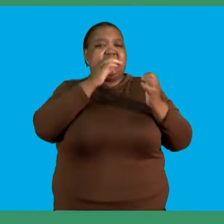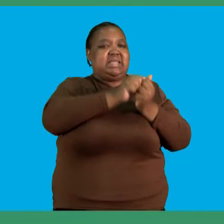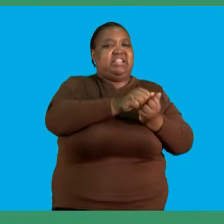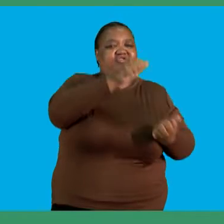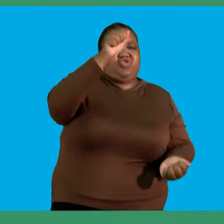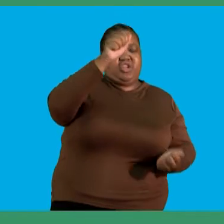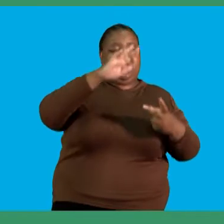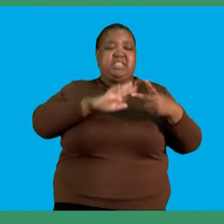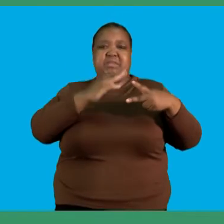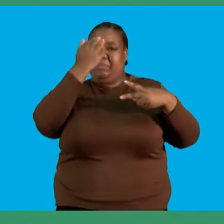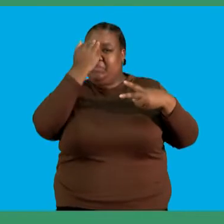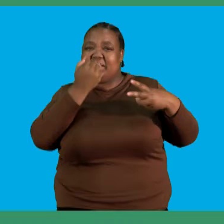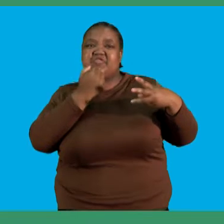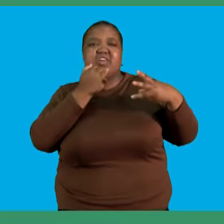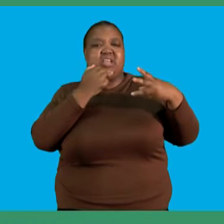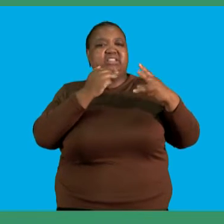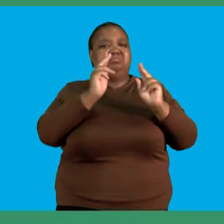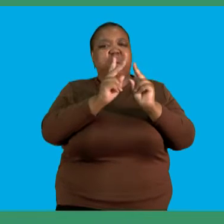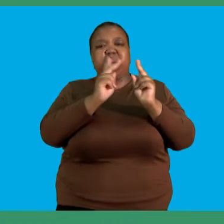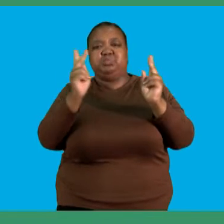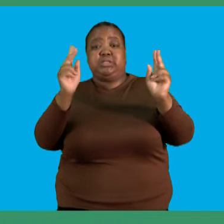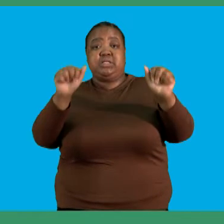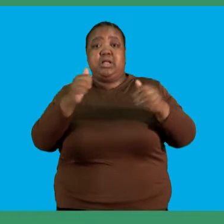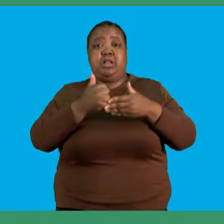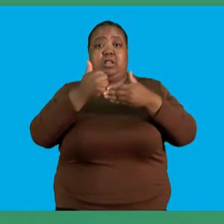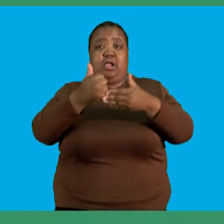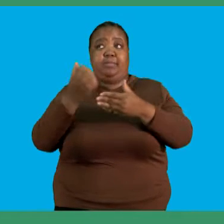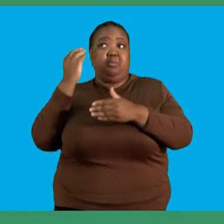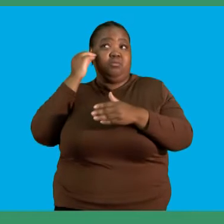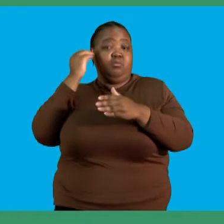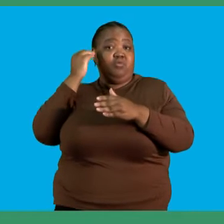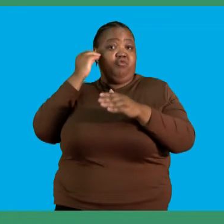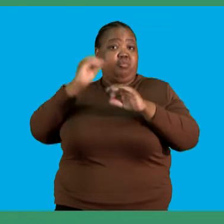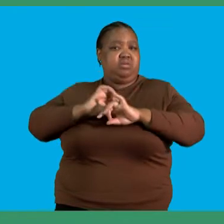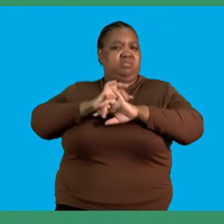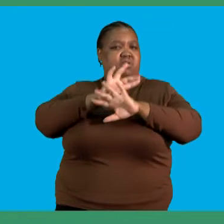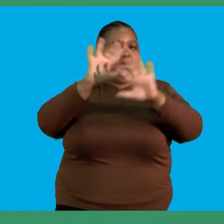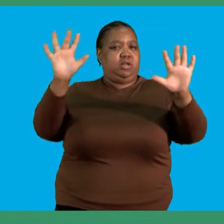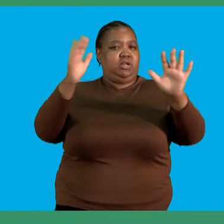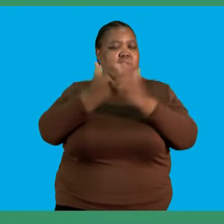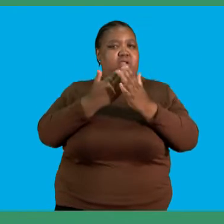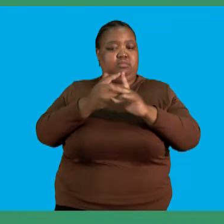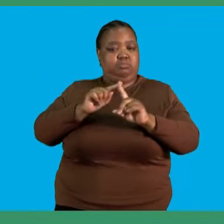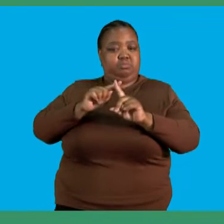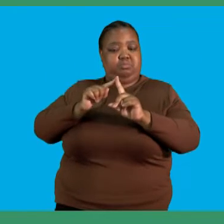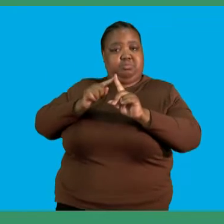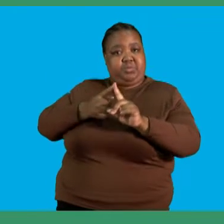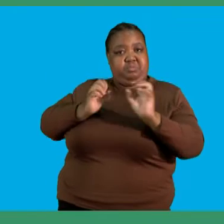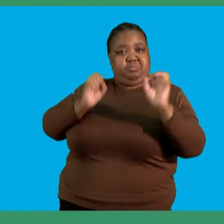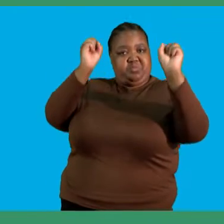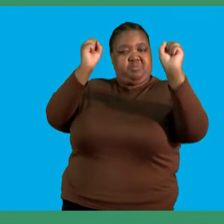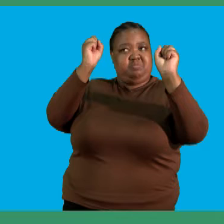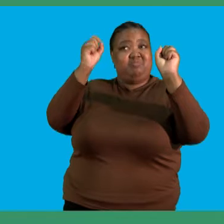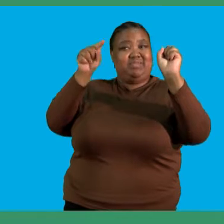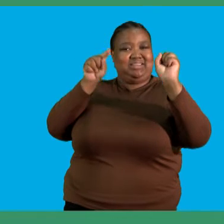charts, pictures, images that can help to clarify a point or